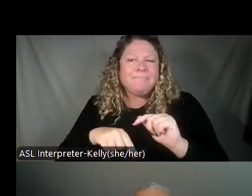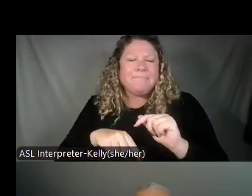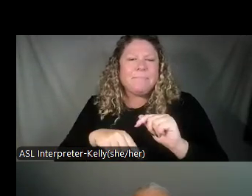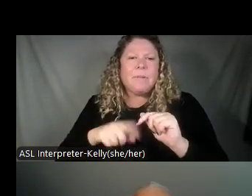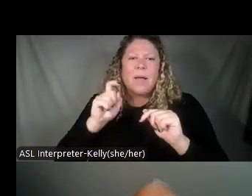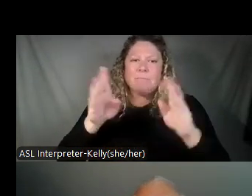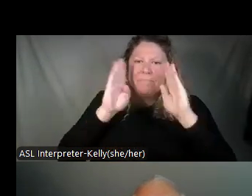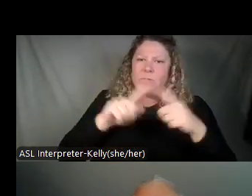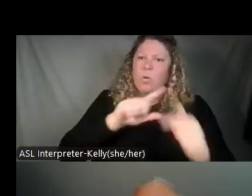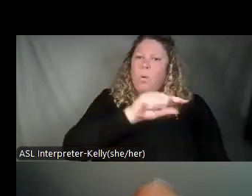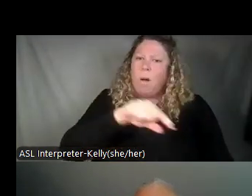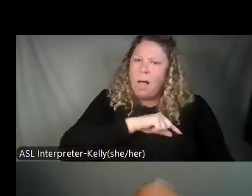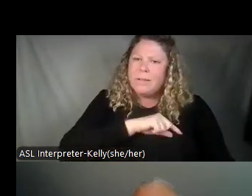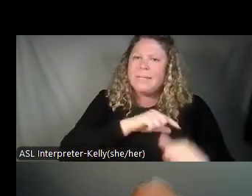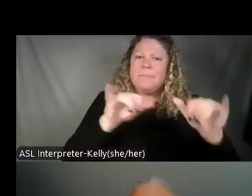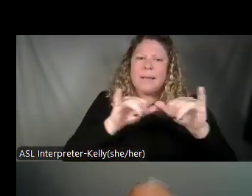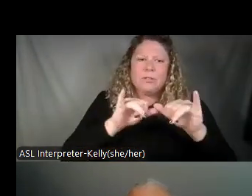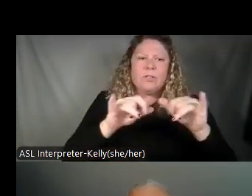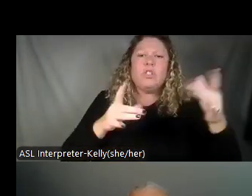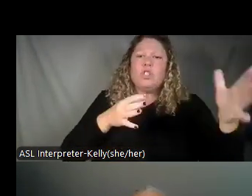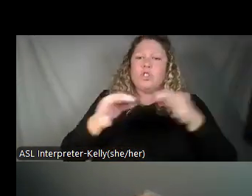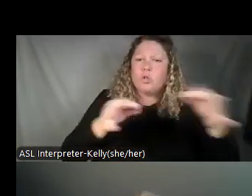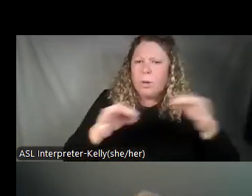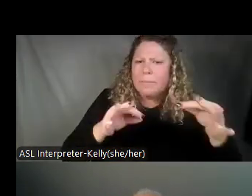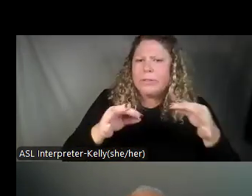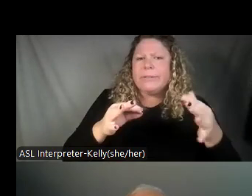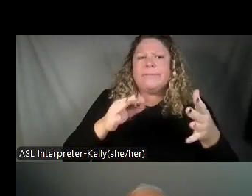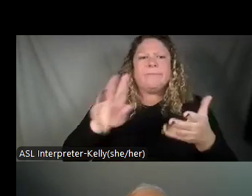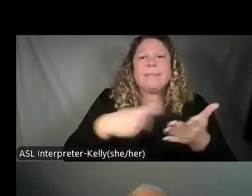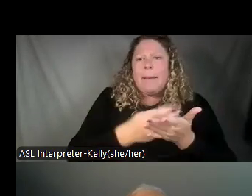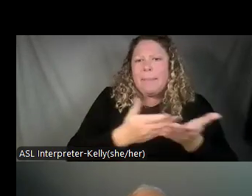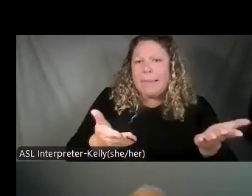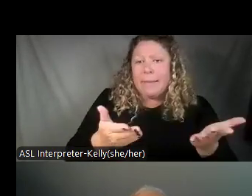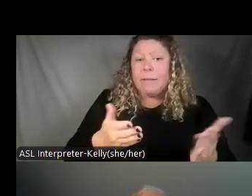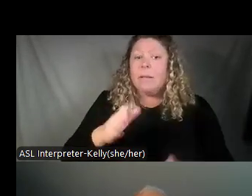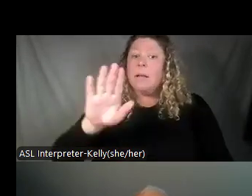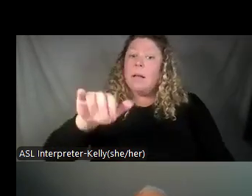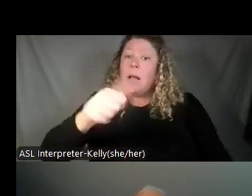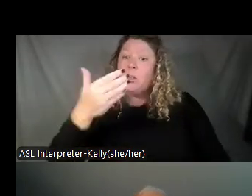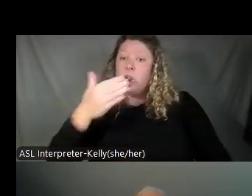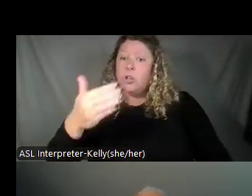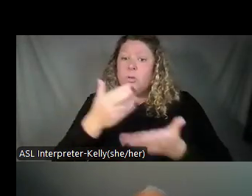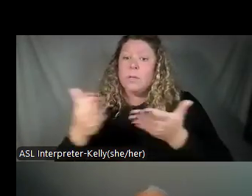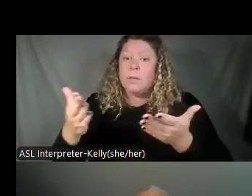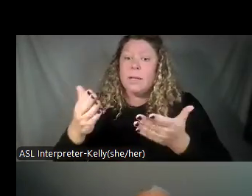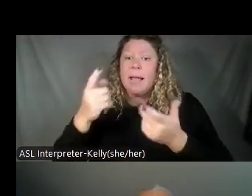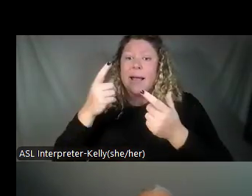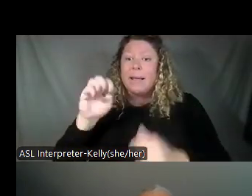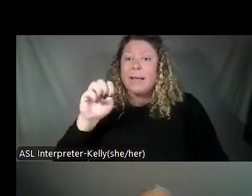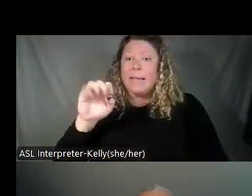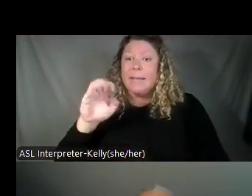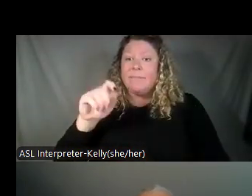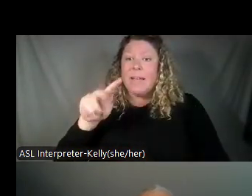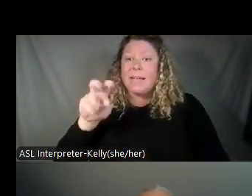qualitative metrics, descriptive types of things. Now, I'll throw out another resource: is Effective Data Visualization by